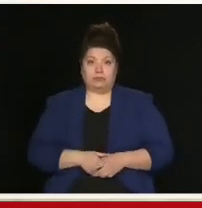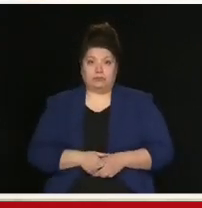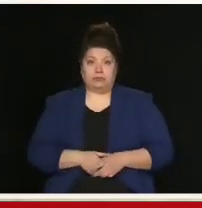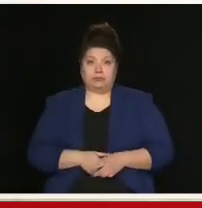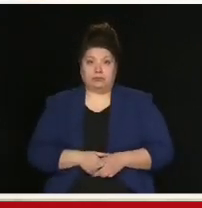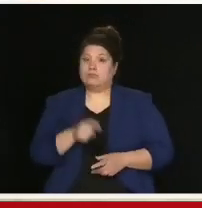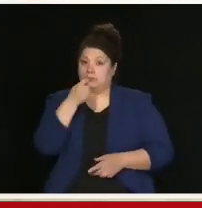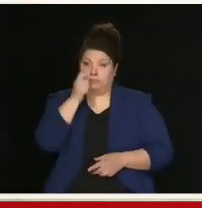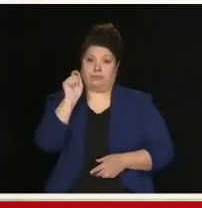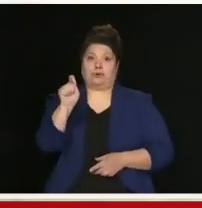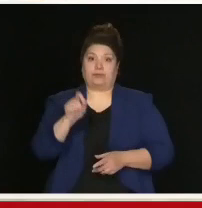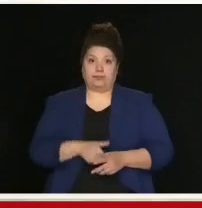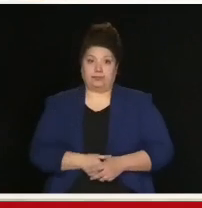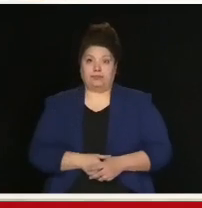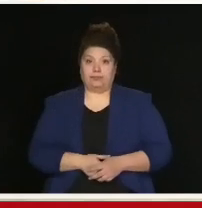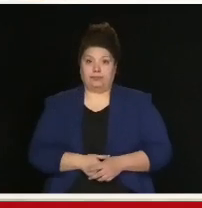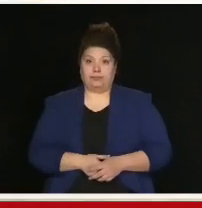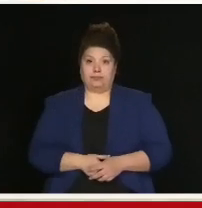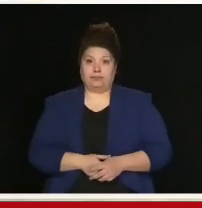Period.